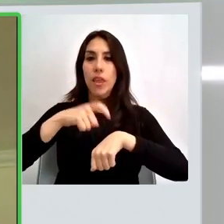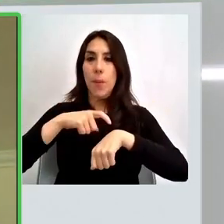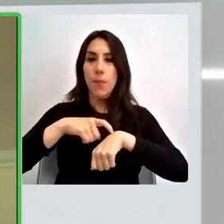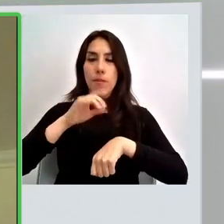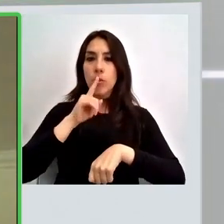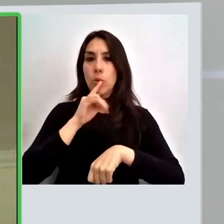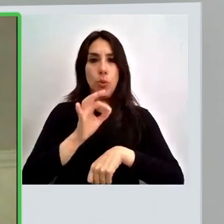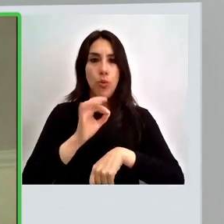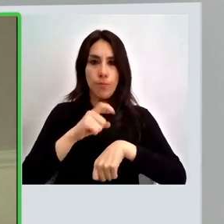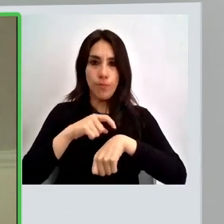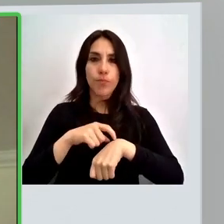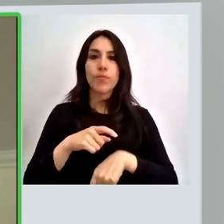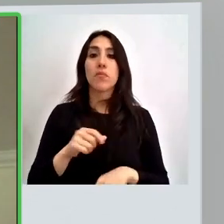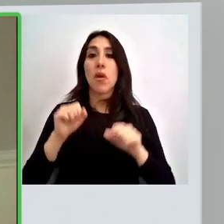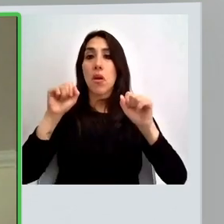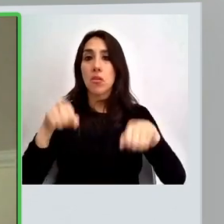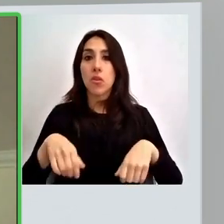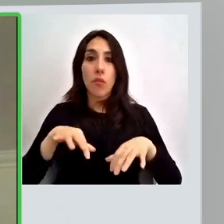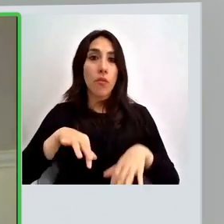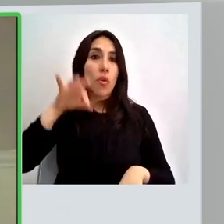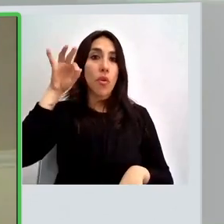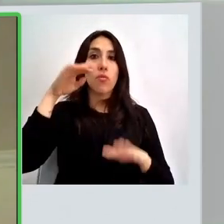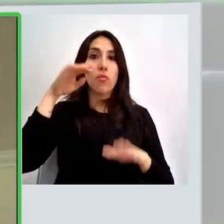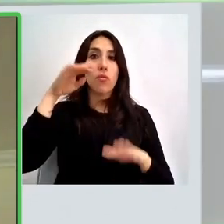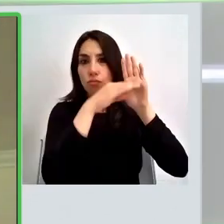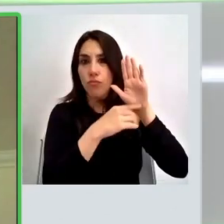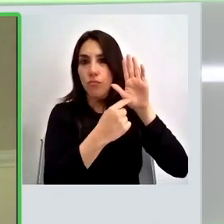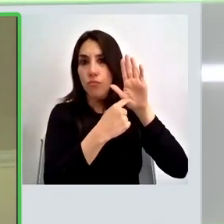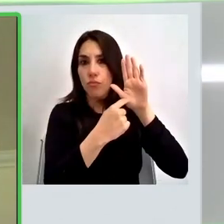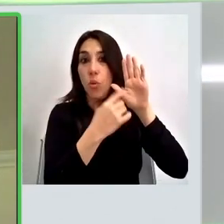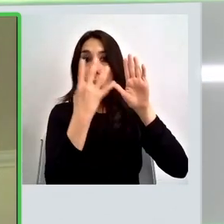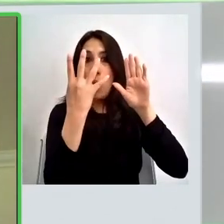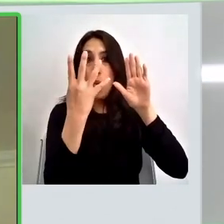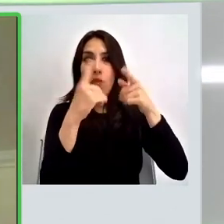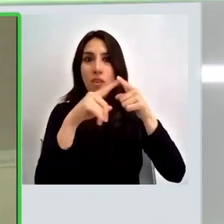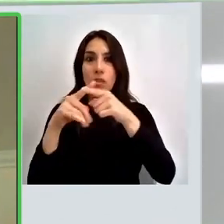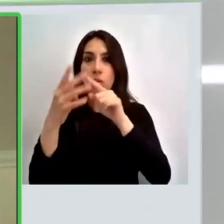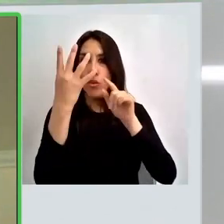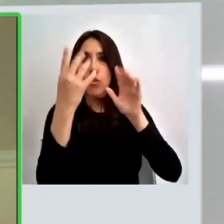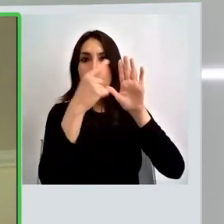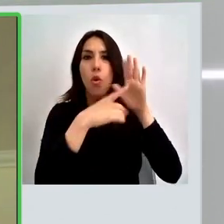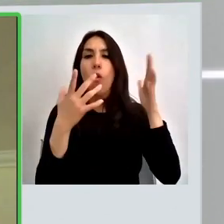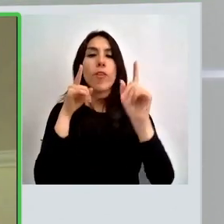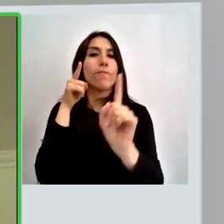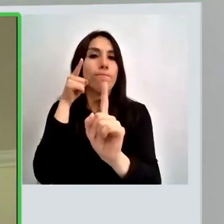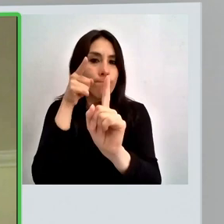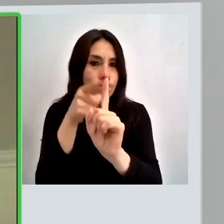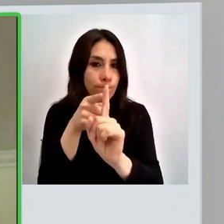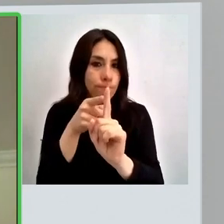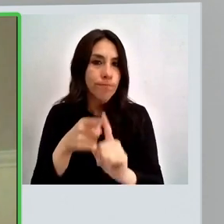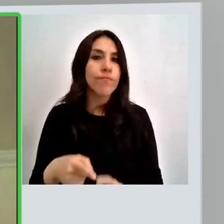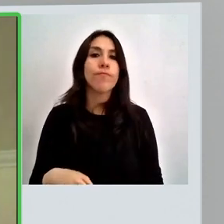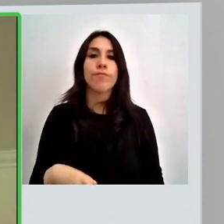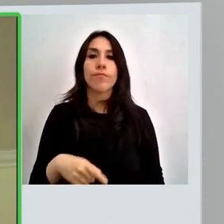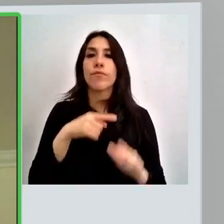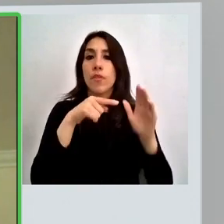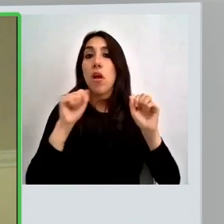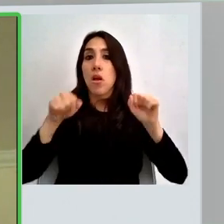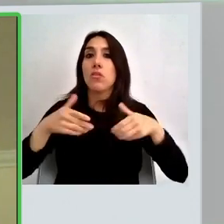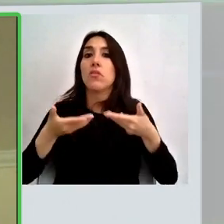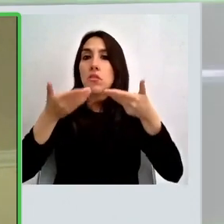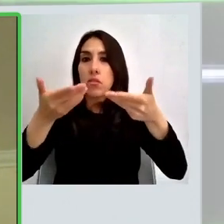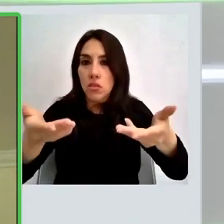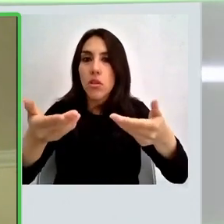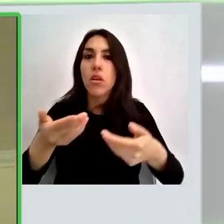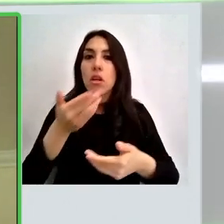Act: full participation, equal opportunity, independent living, economic